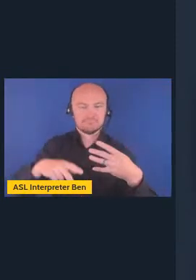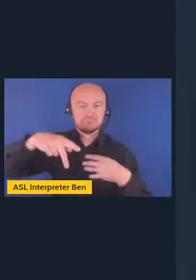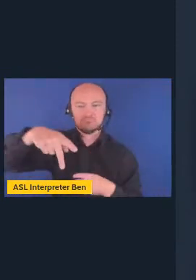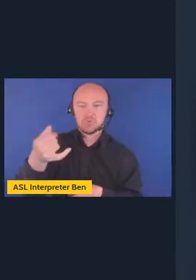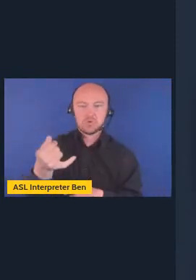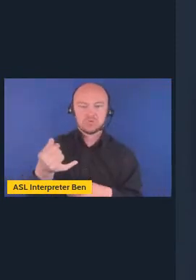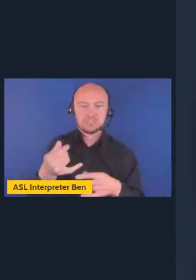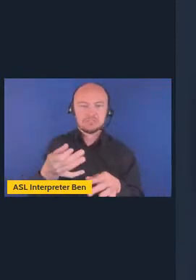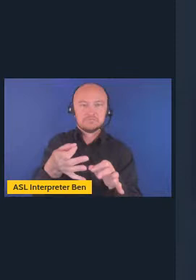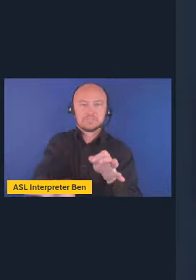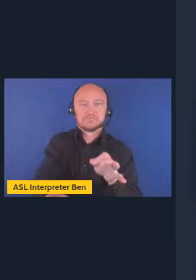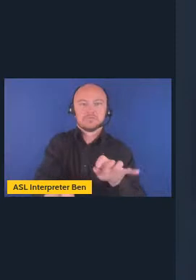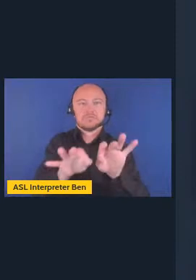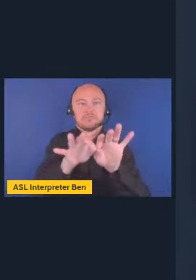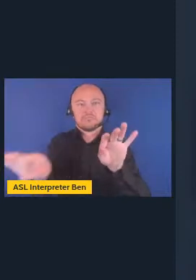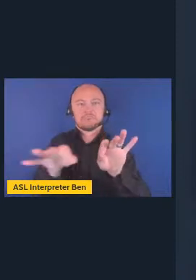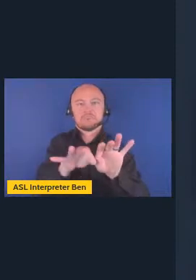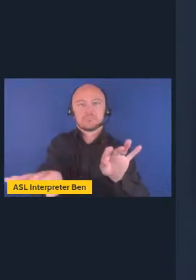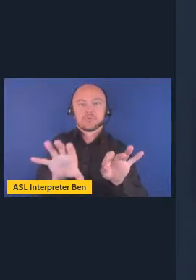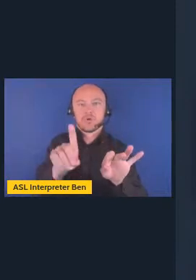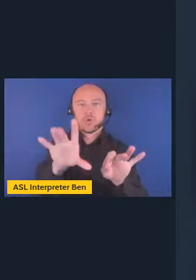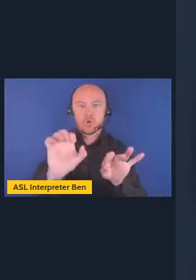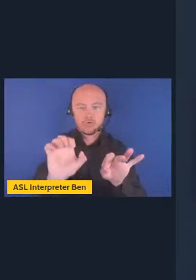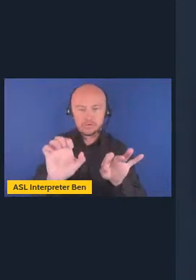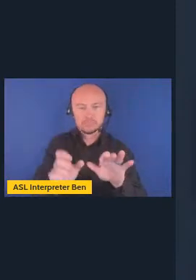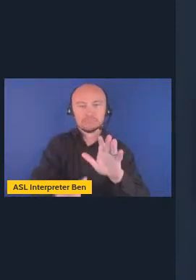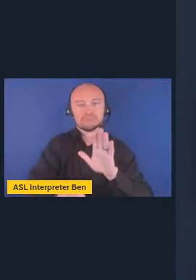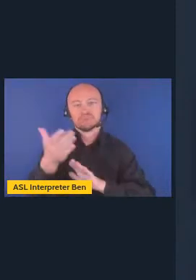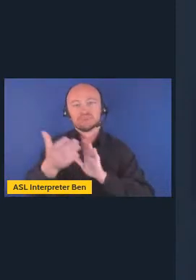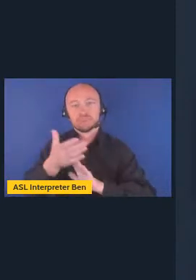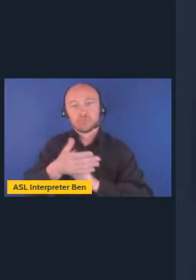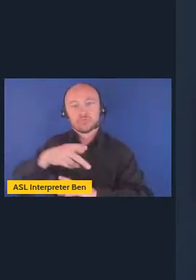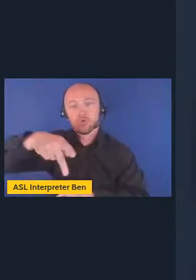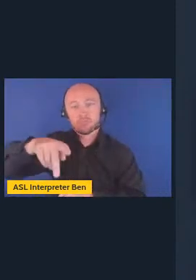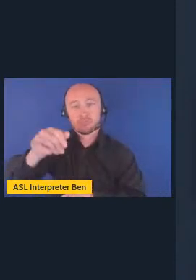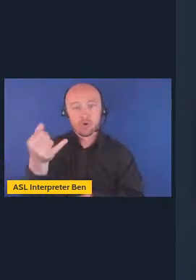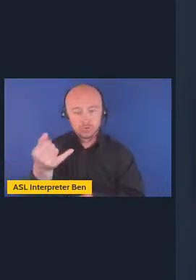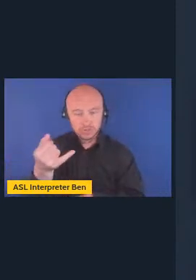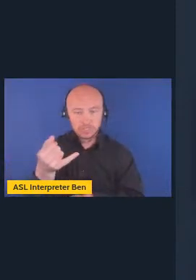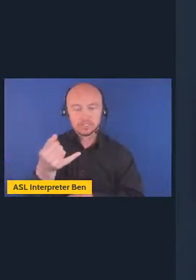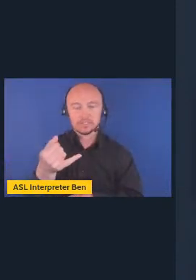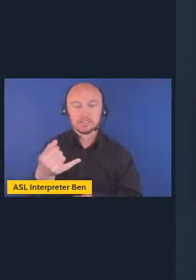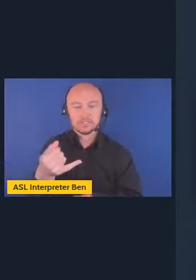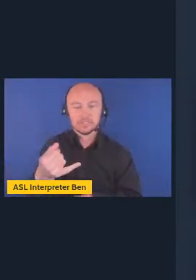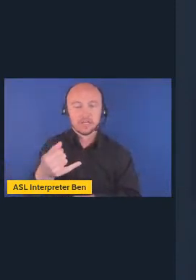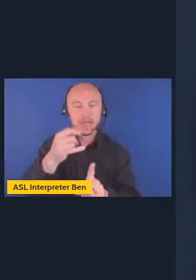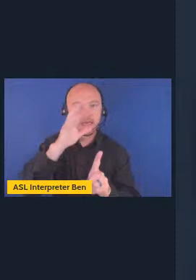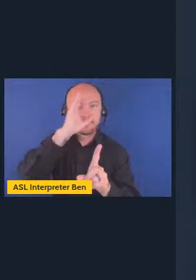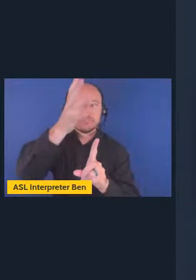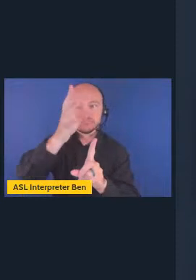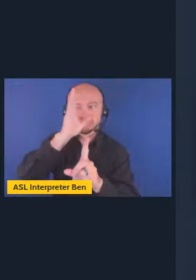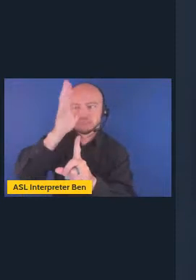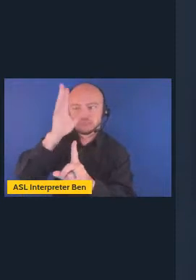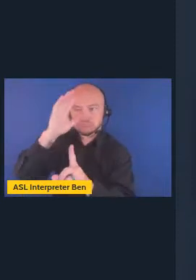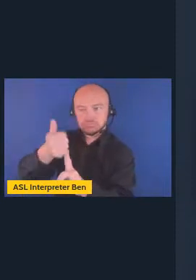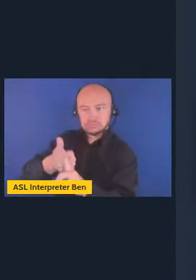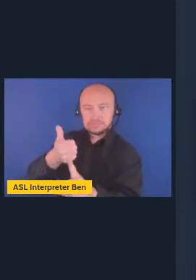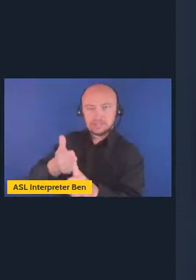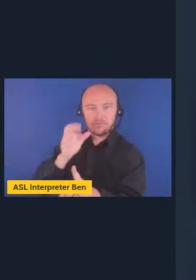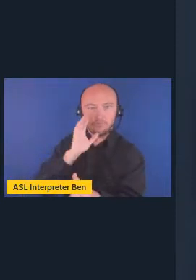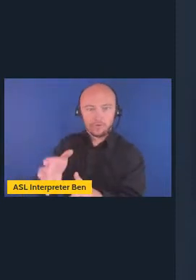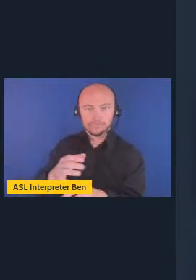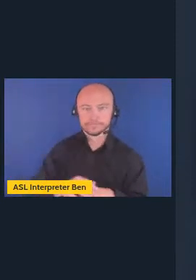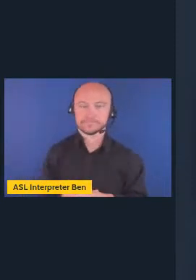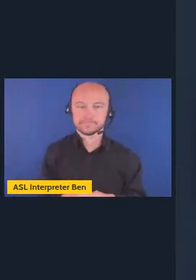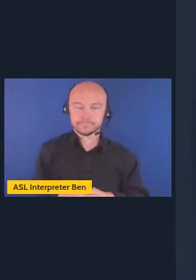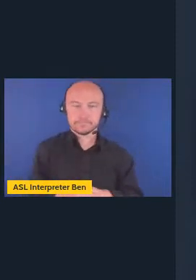only need to write a few lines of code. Then run the Projen command and all required files are generated for you. And just like